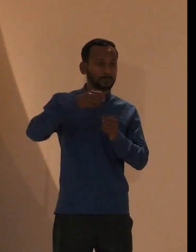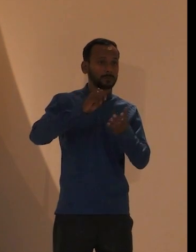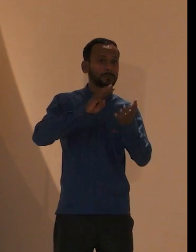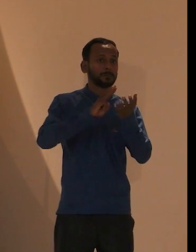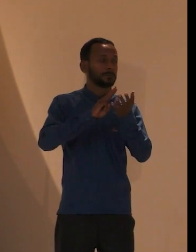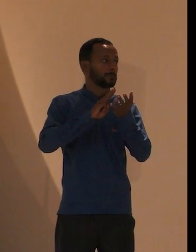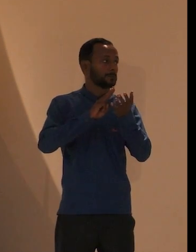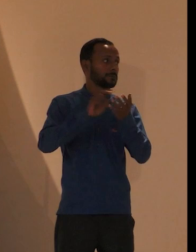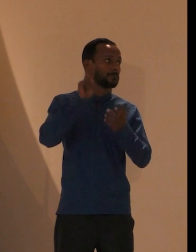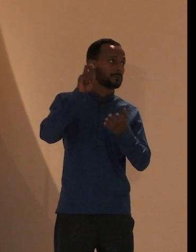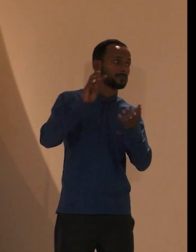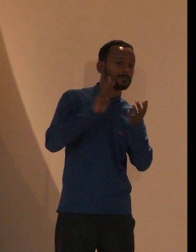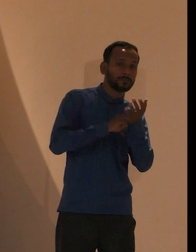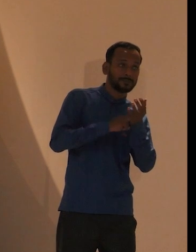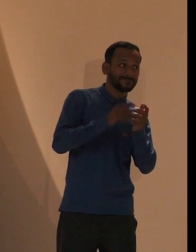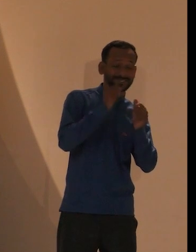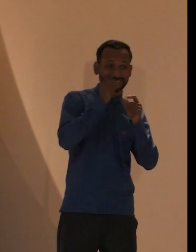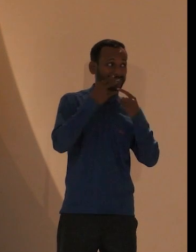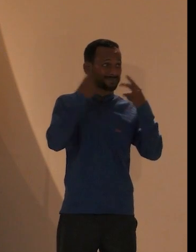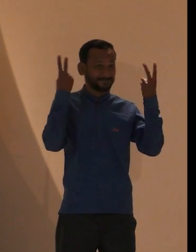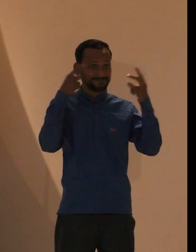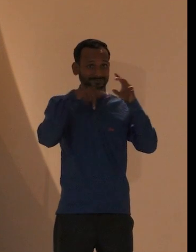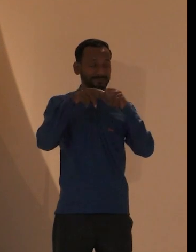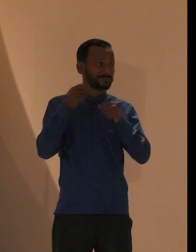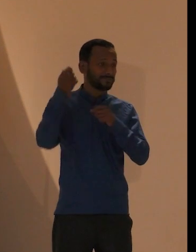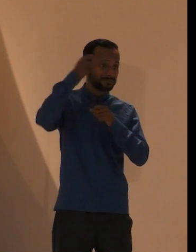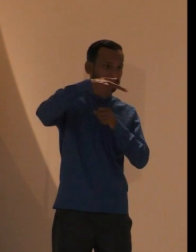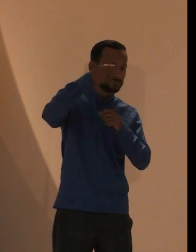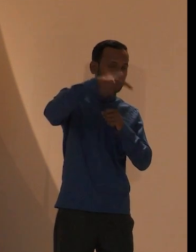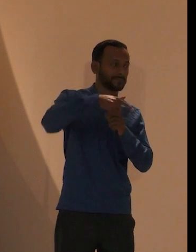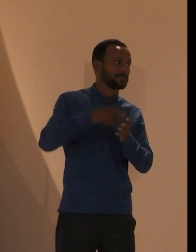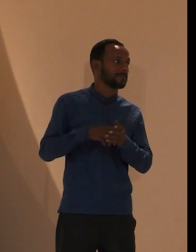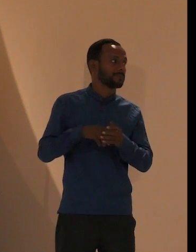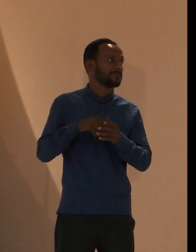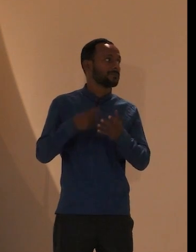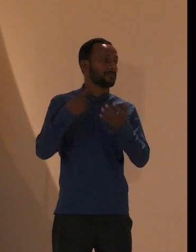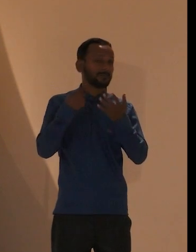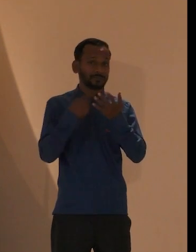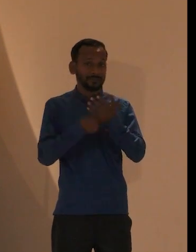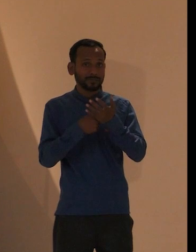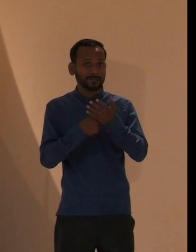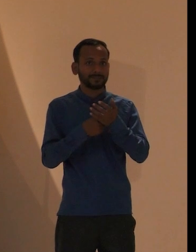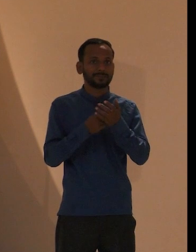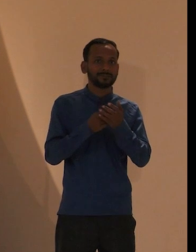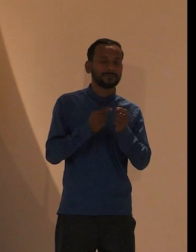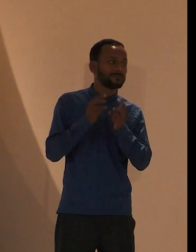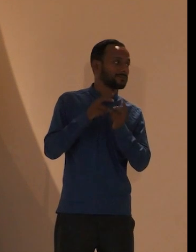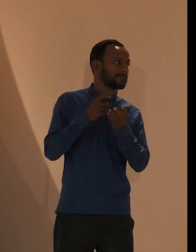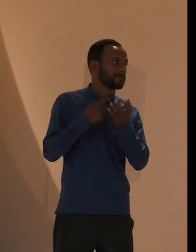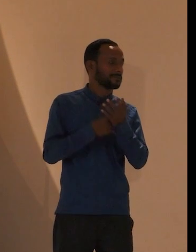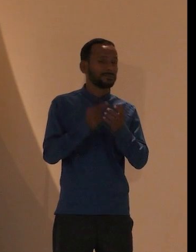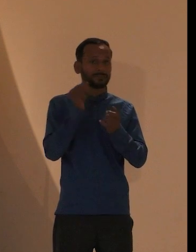Hall. In fact, Curzon made it a test of loyalty to the British Empire for the Maharajas to donate from their art